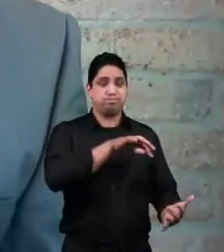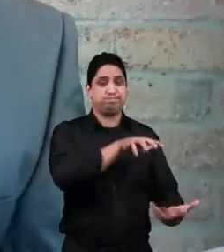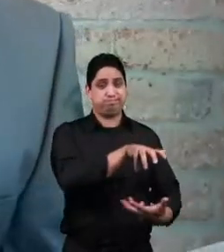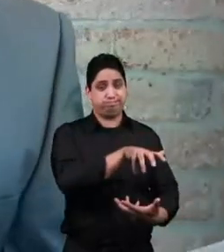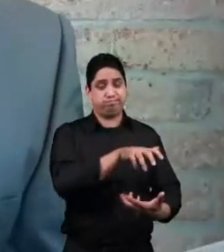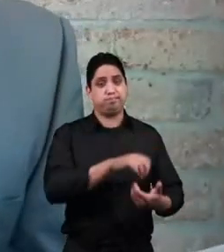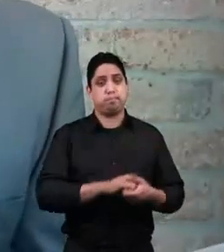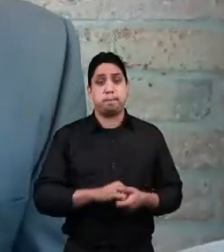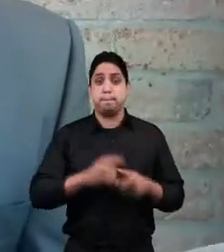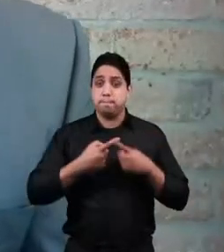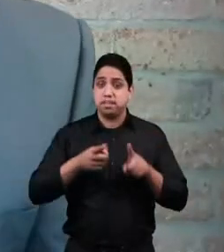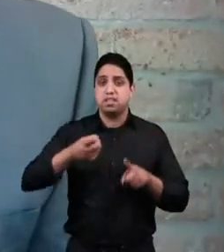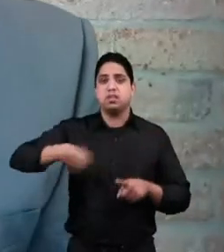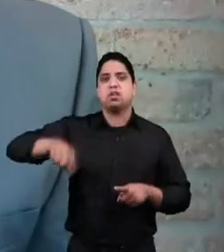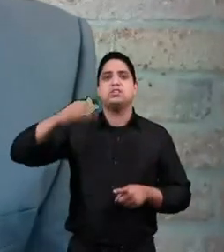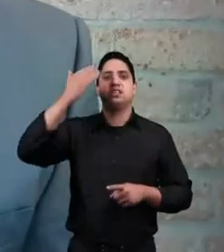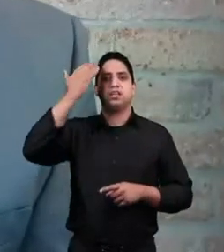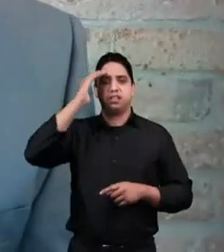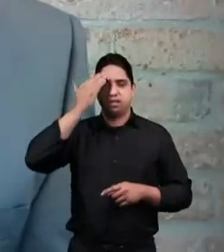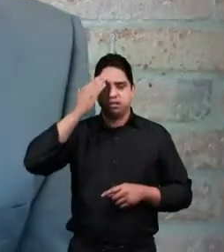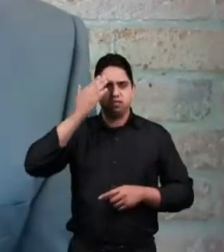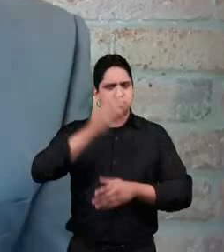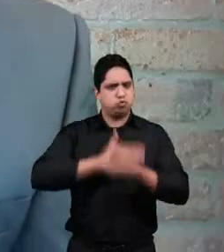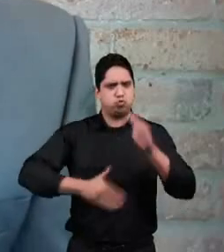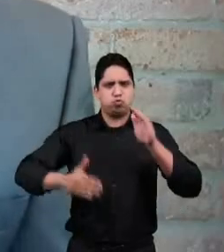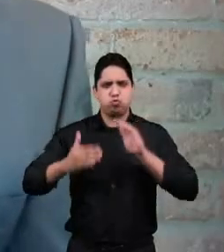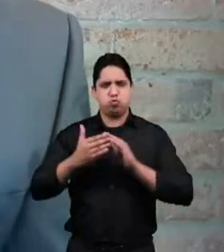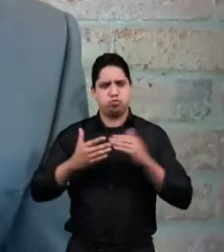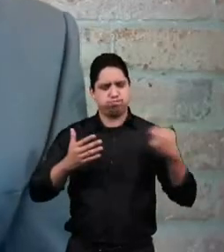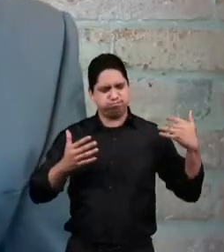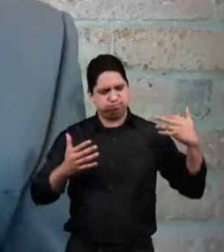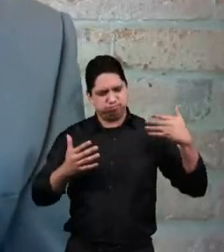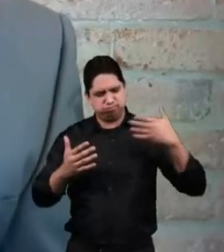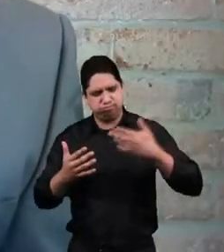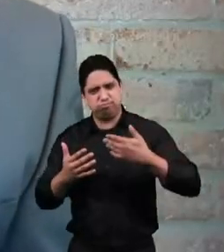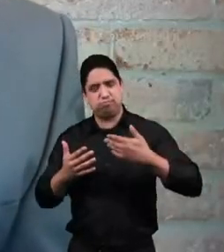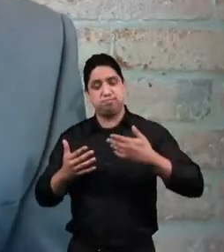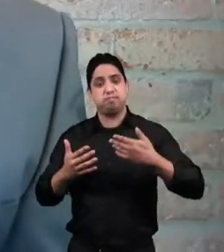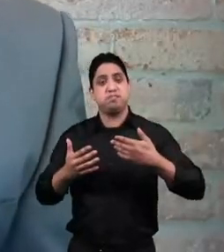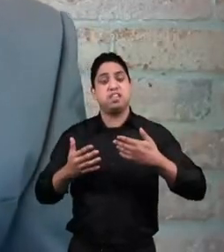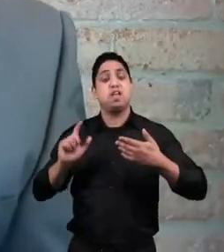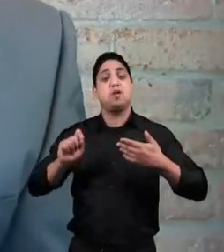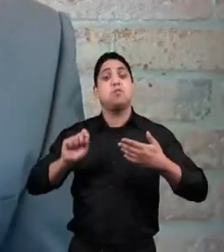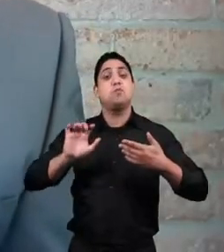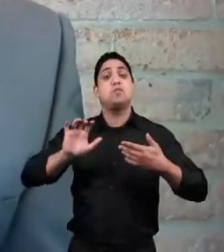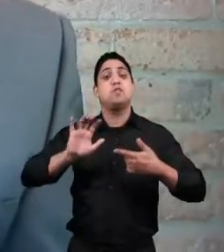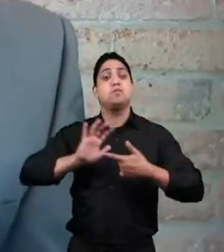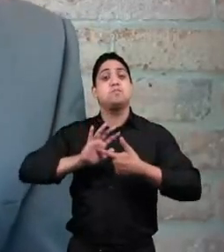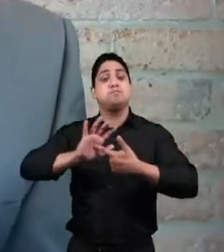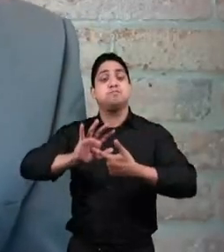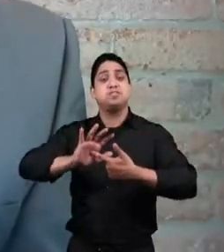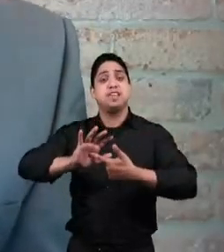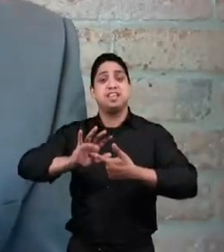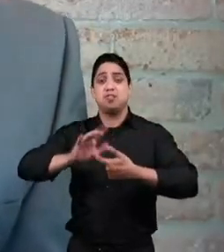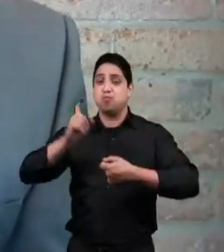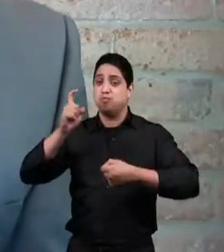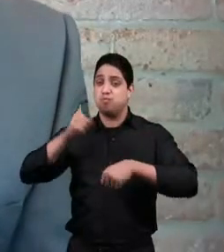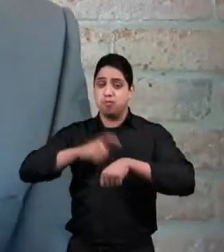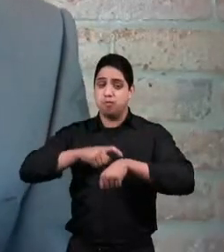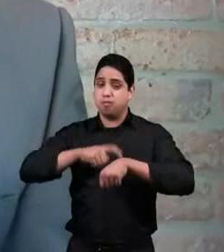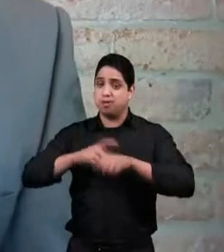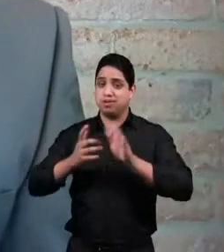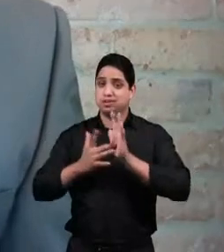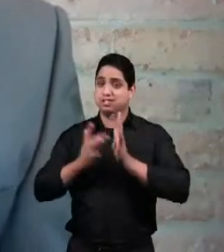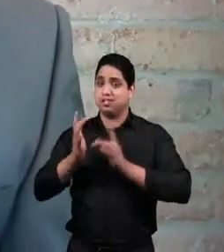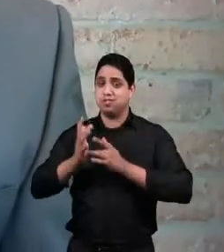and we can discern that all these difficulties throughout the world are signs